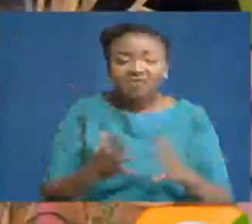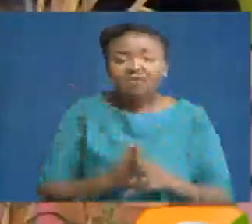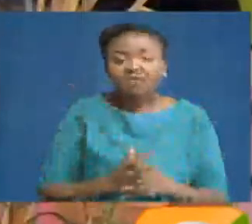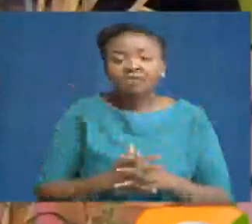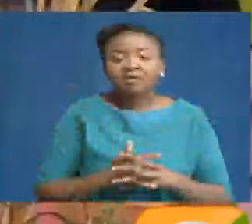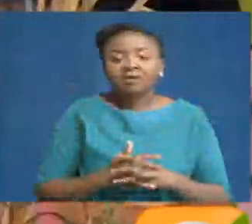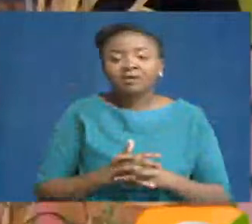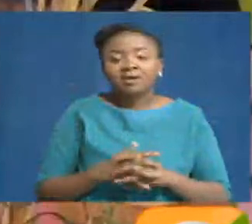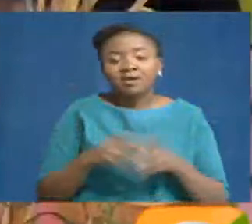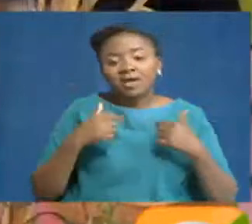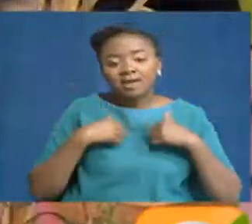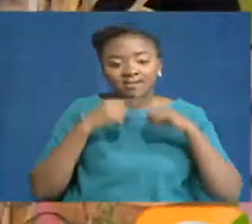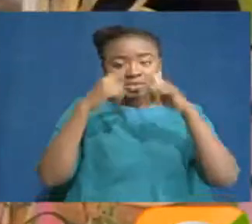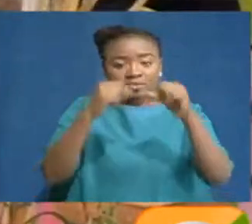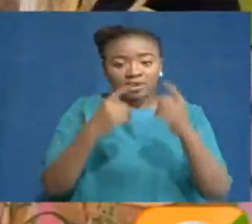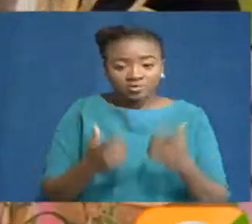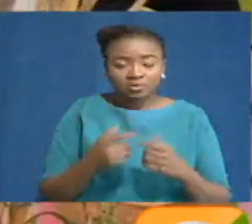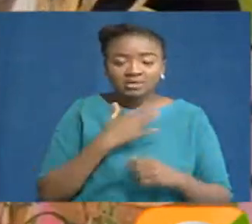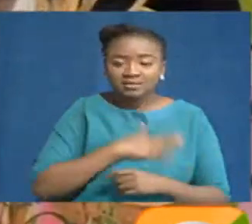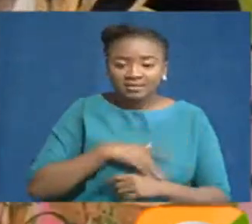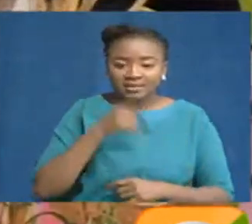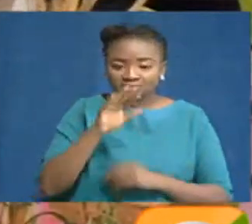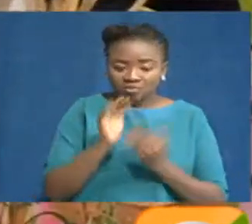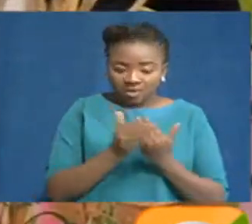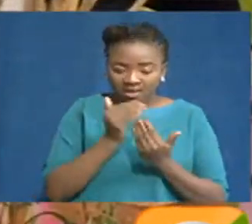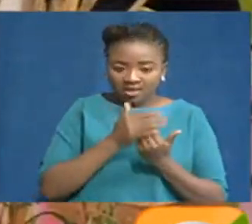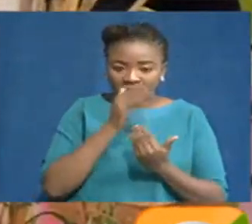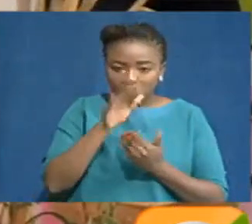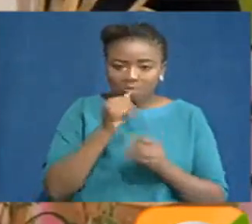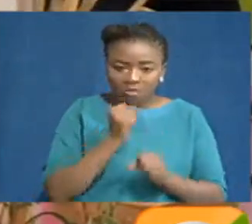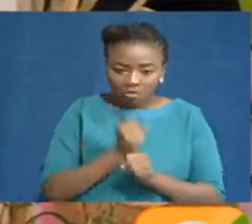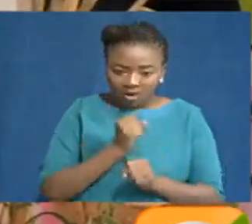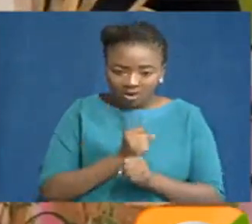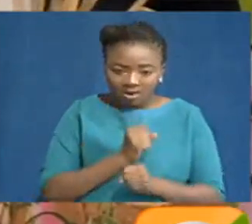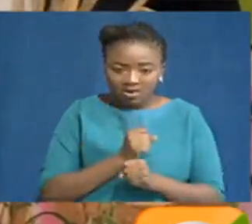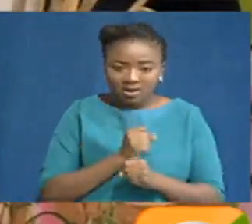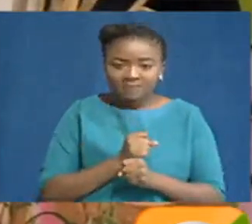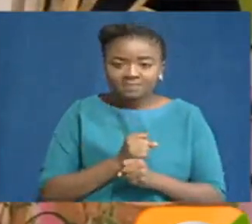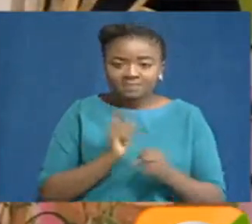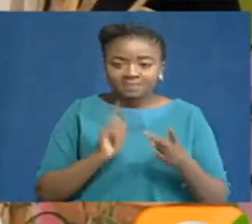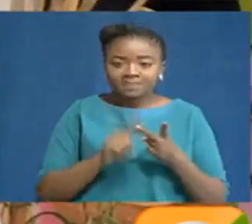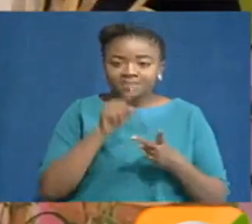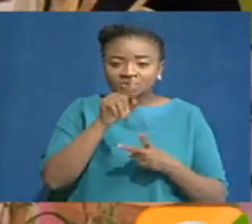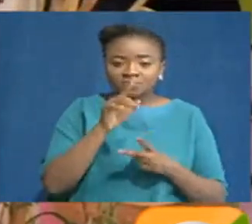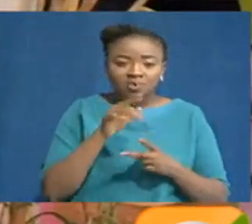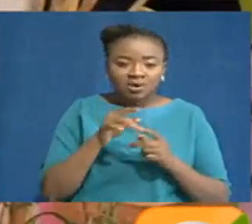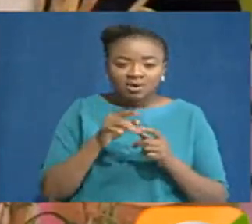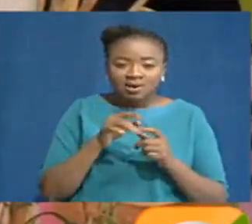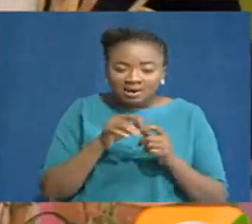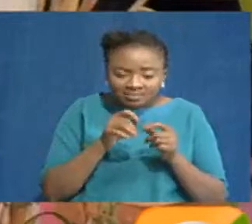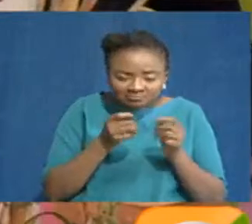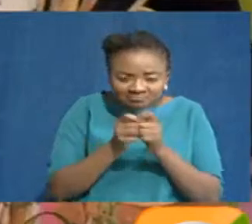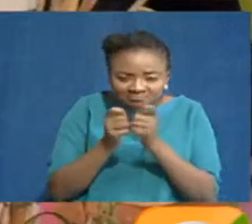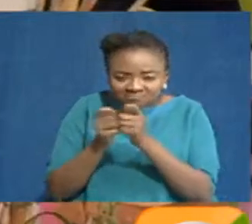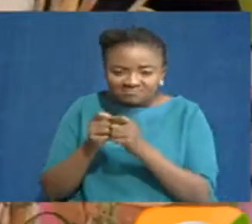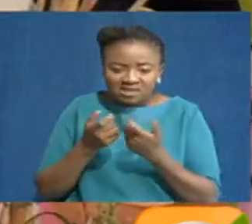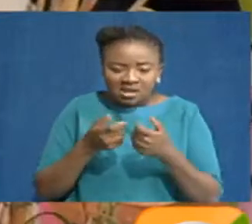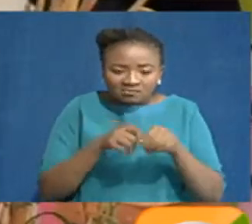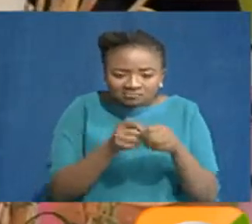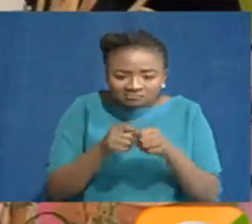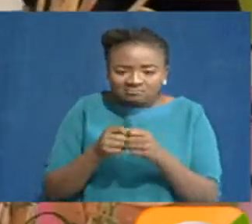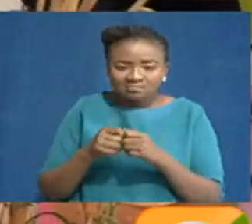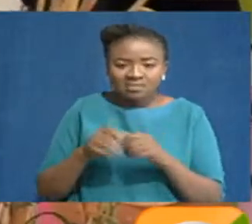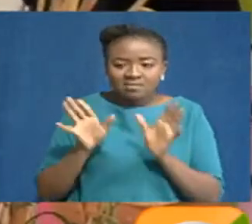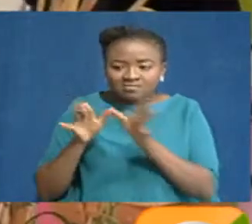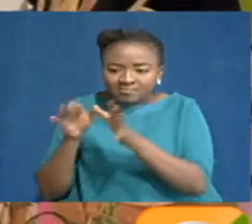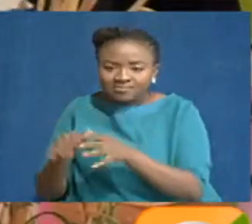you, take care of the quality of your water. Take care of your insects. Without insects, no pollination.